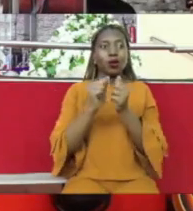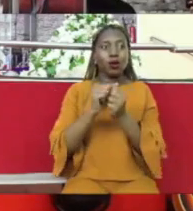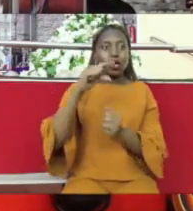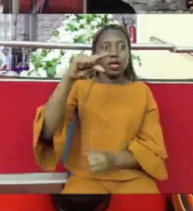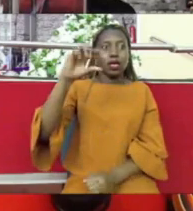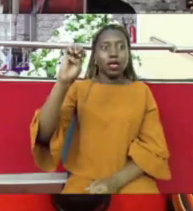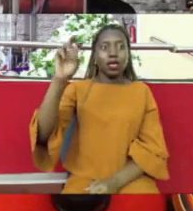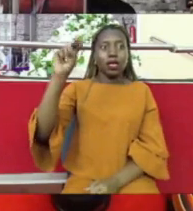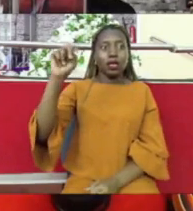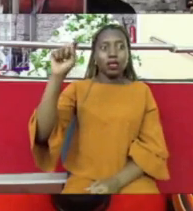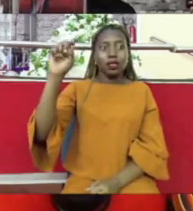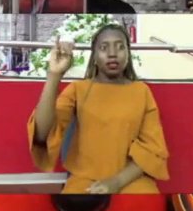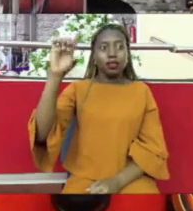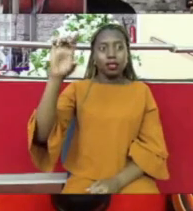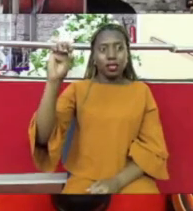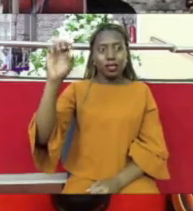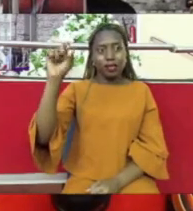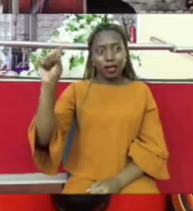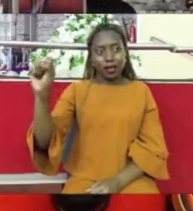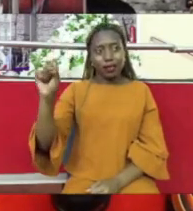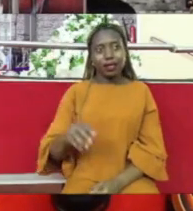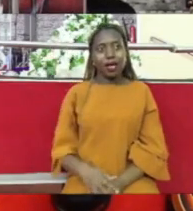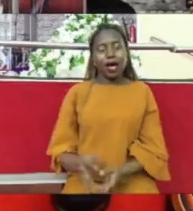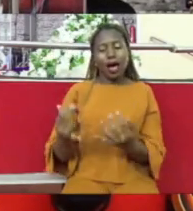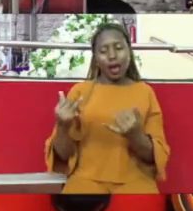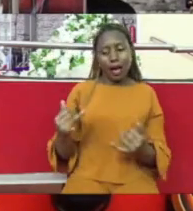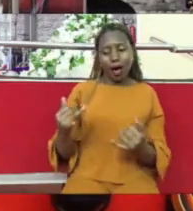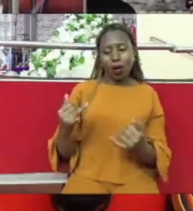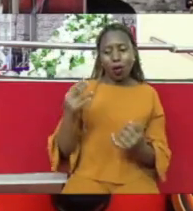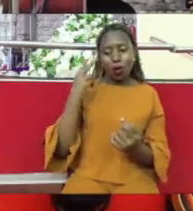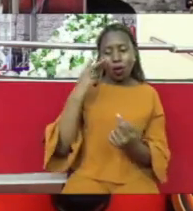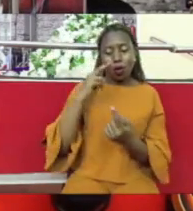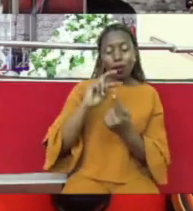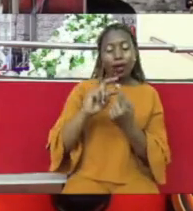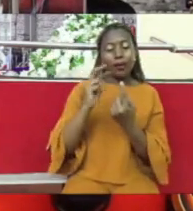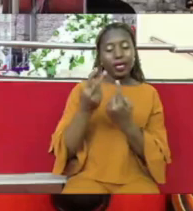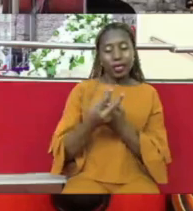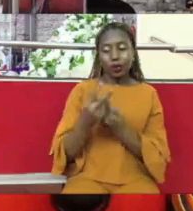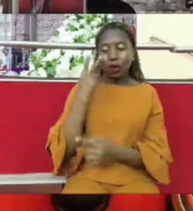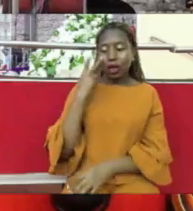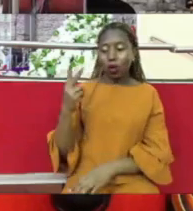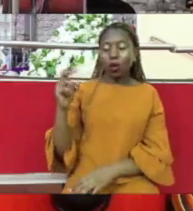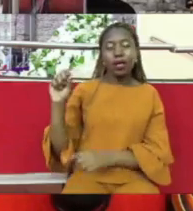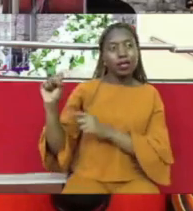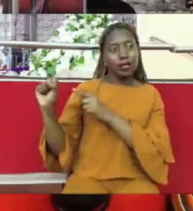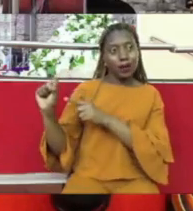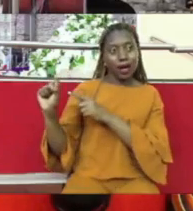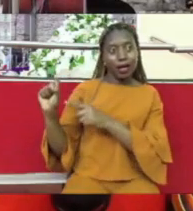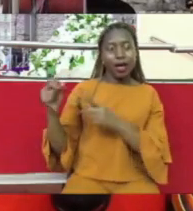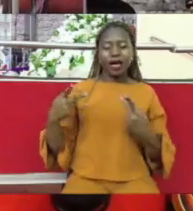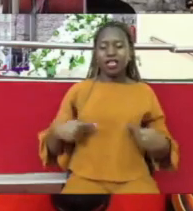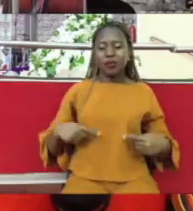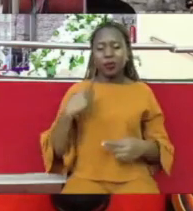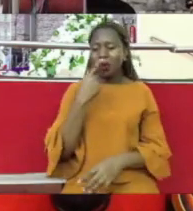And so in their perception, they looked at the Samaritans as the unclean people, and therefore they would not have any interactions with